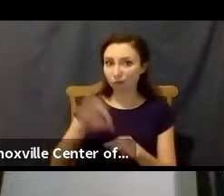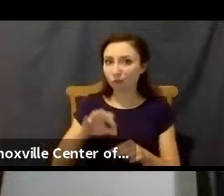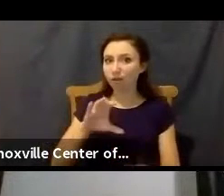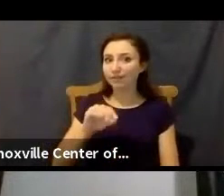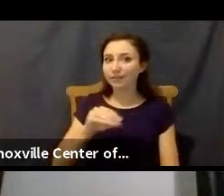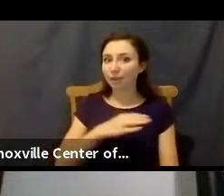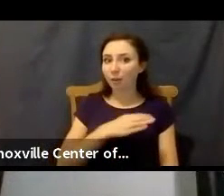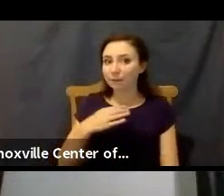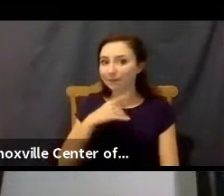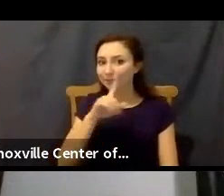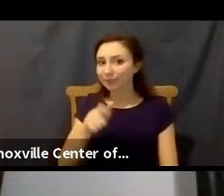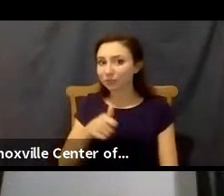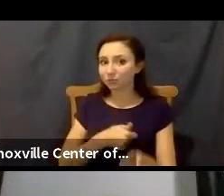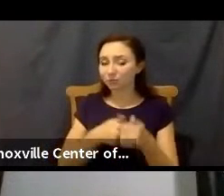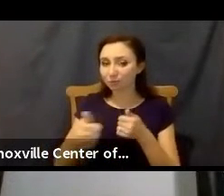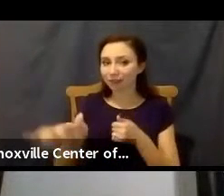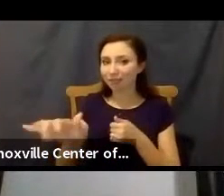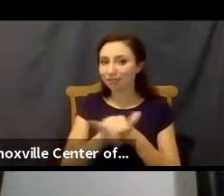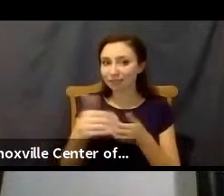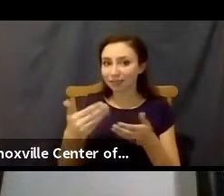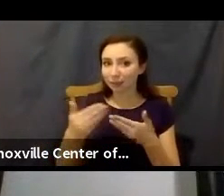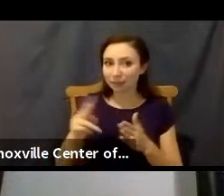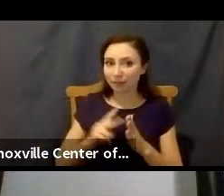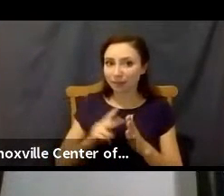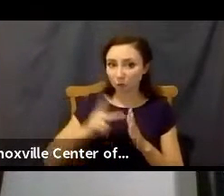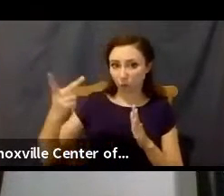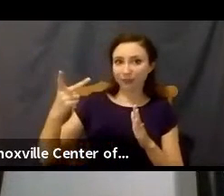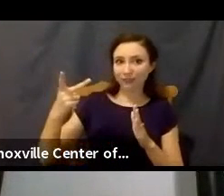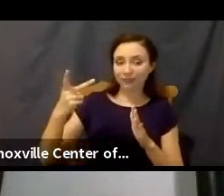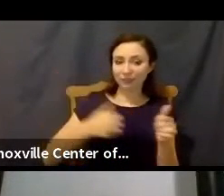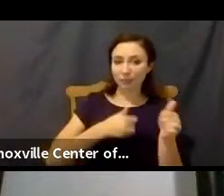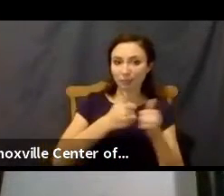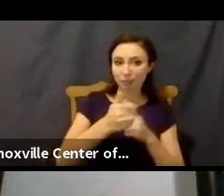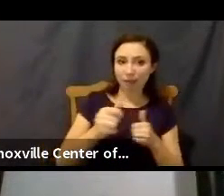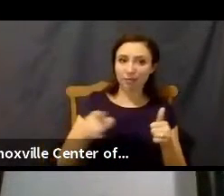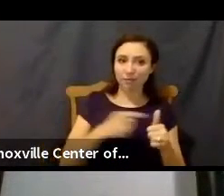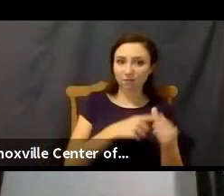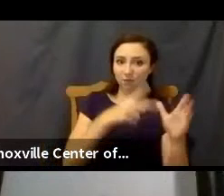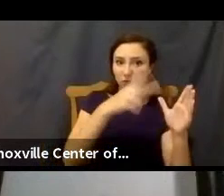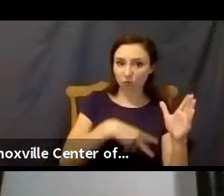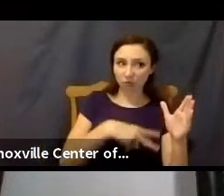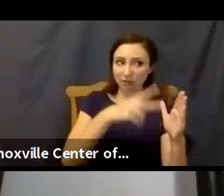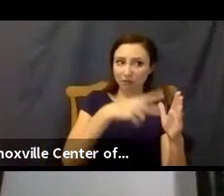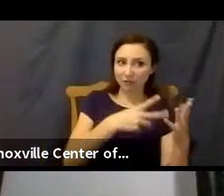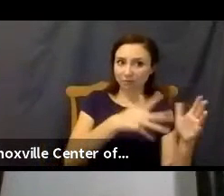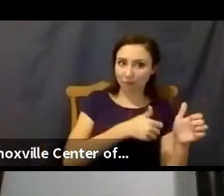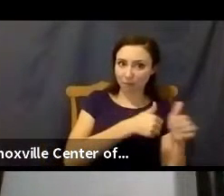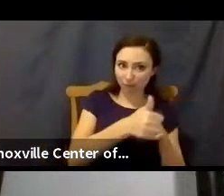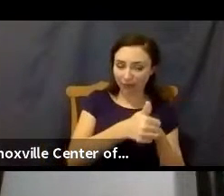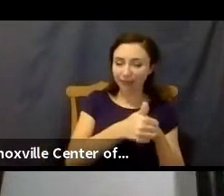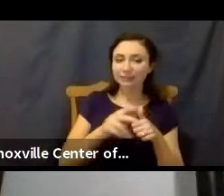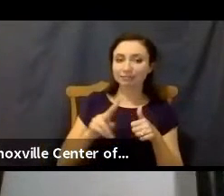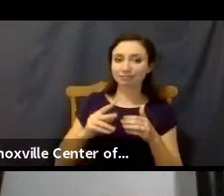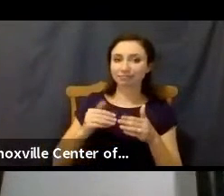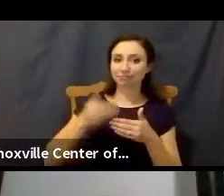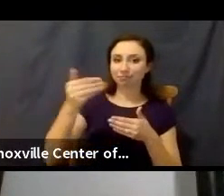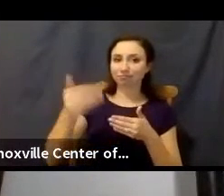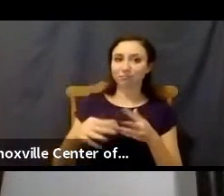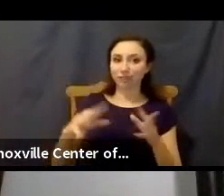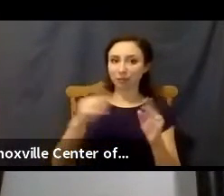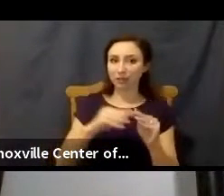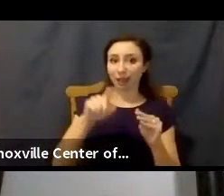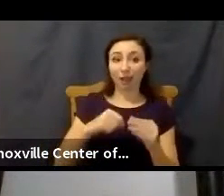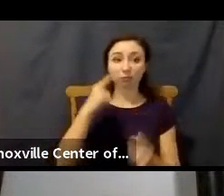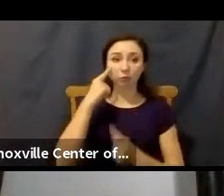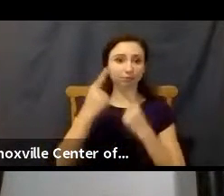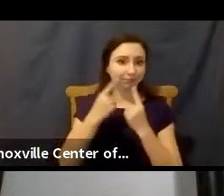to pass the same thing twice. They pass it on the first reading at one meeting, and then at a subsequent meeting, they have to reconsider